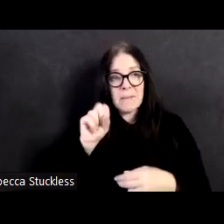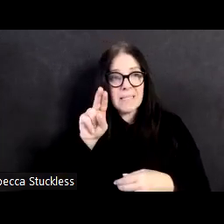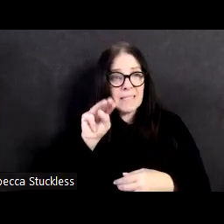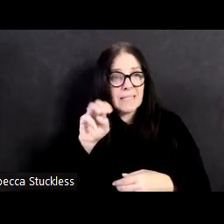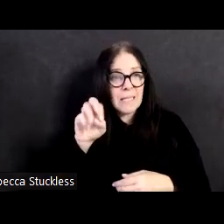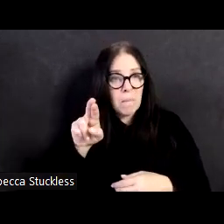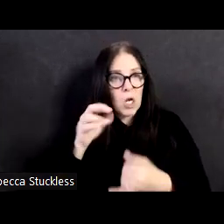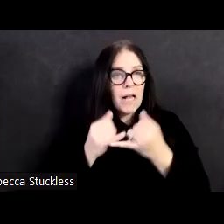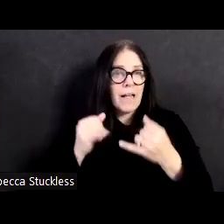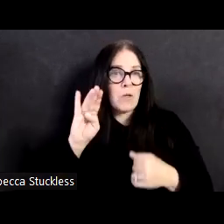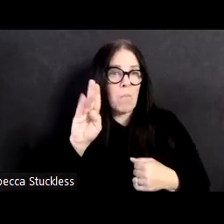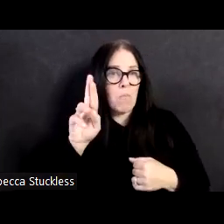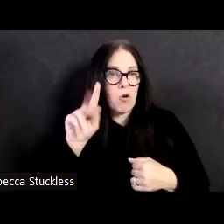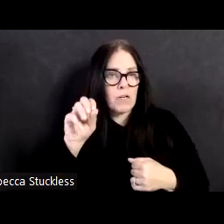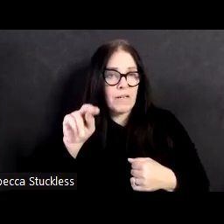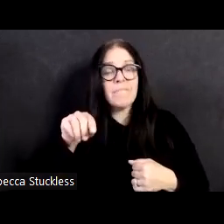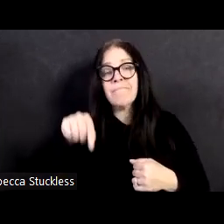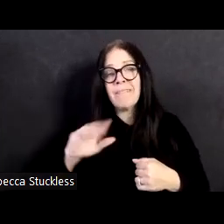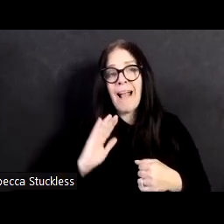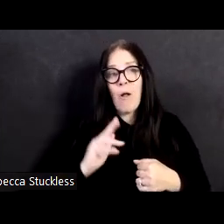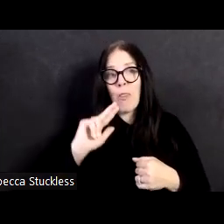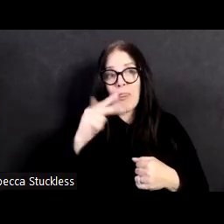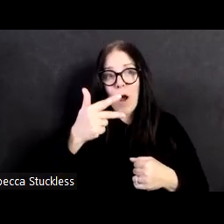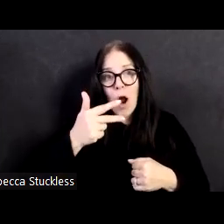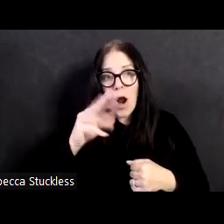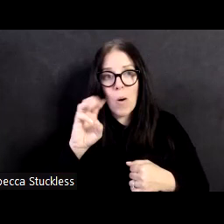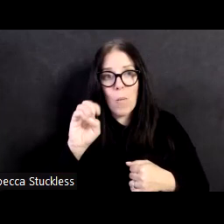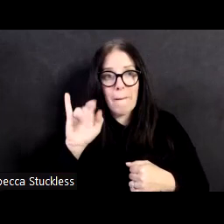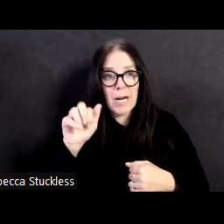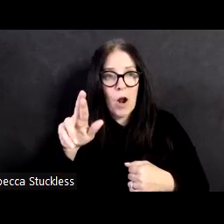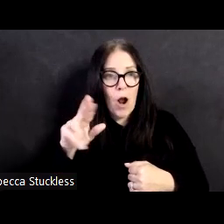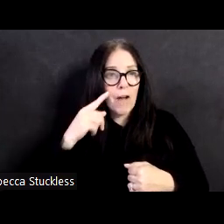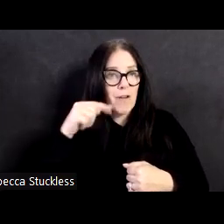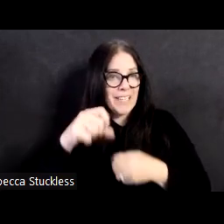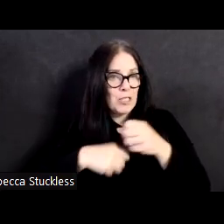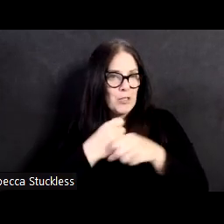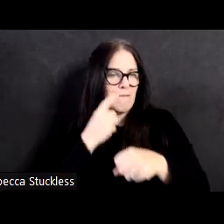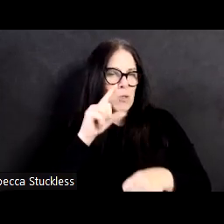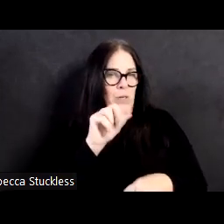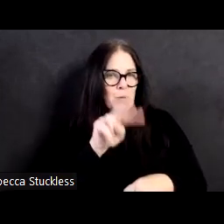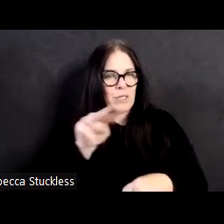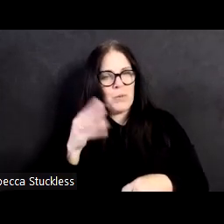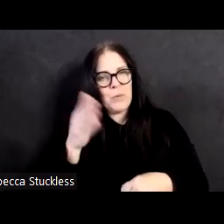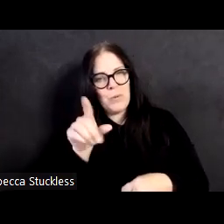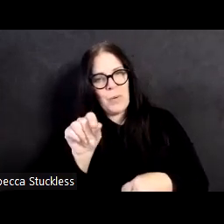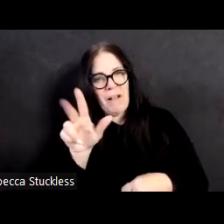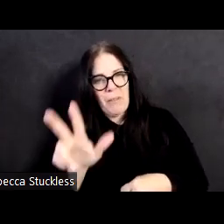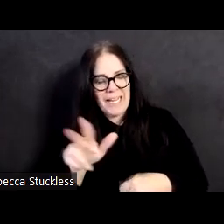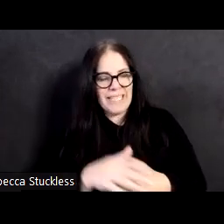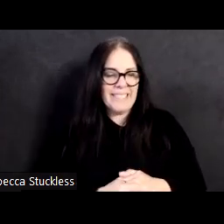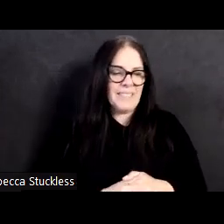happy to welcome you to the third webinar in this year's pop-up PD series for 2022 and 2023.